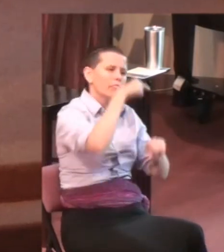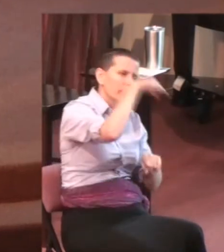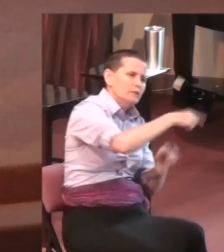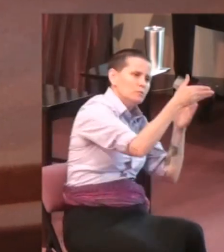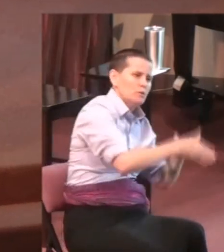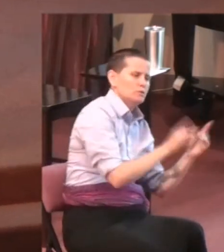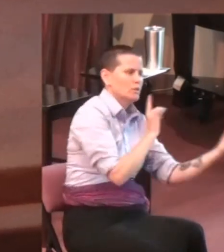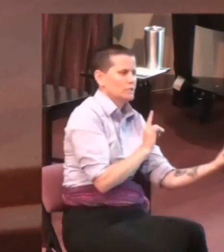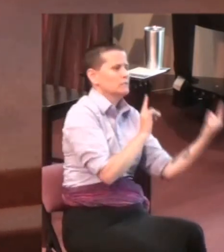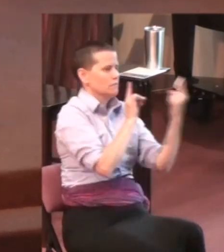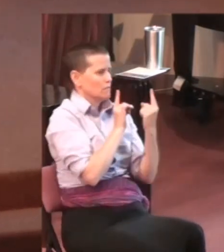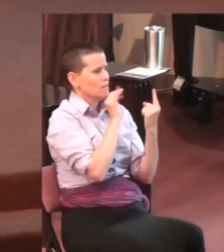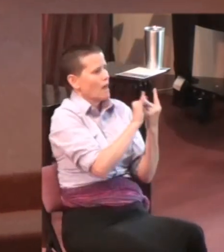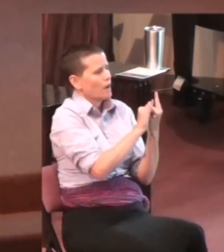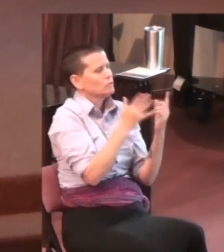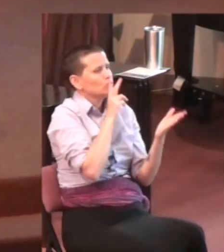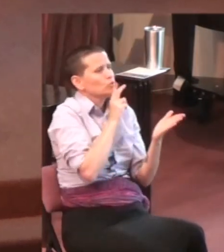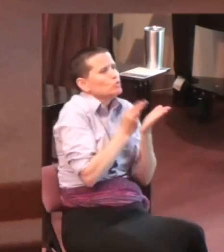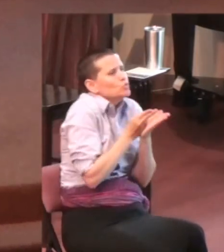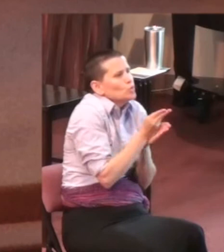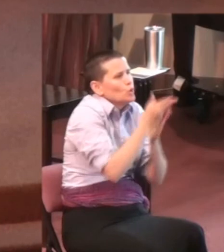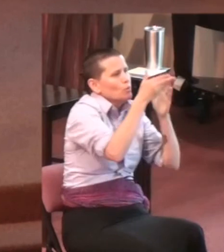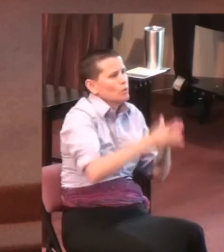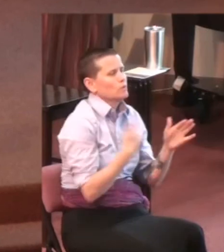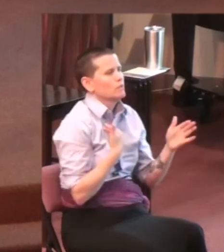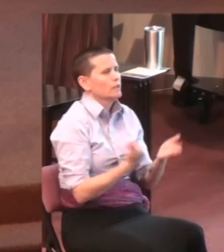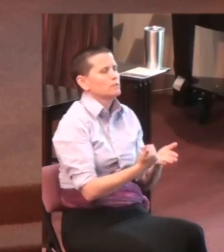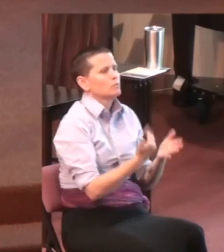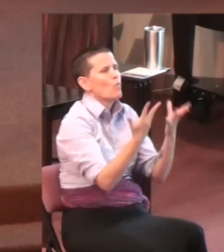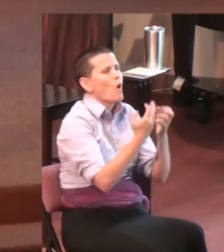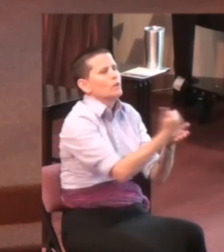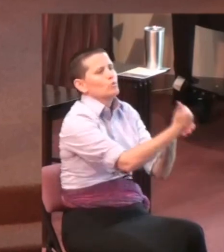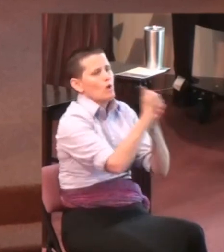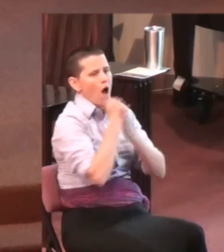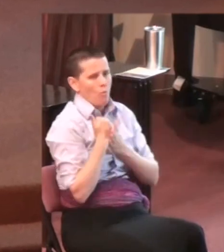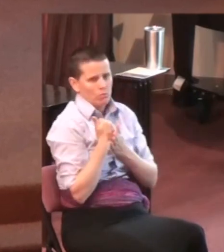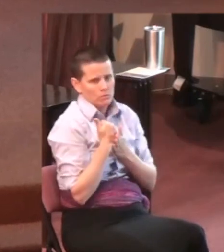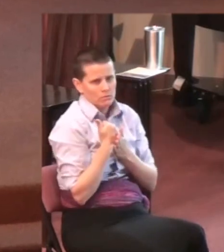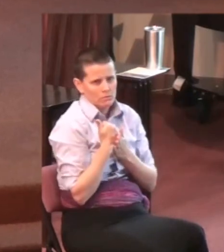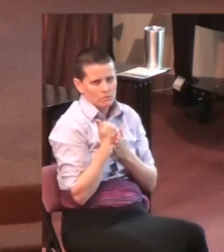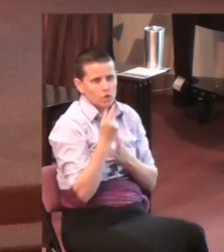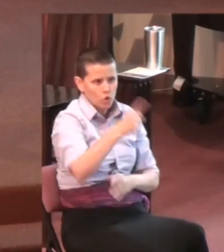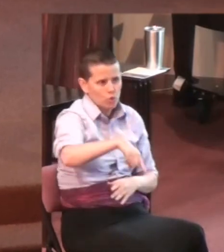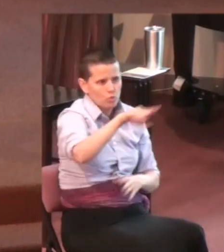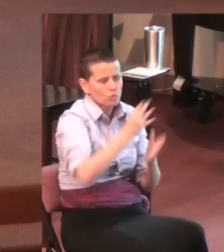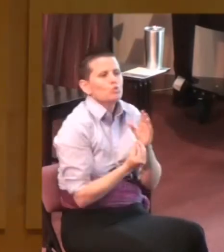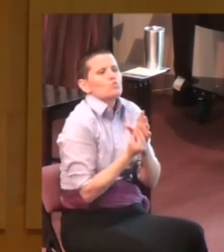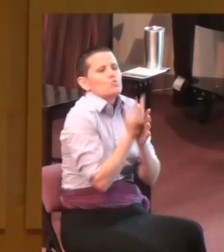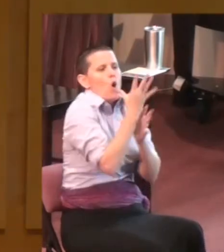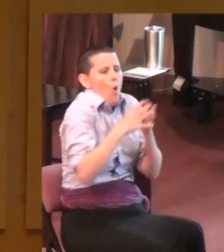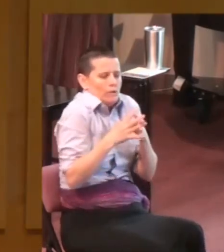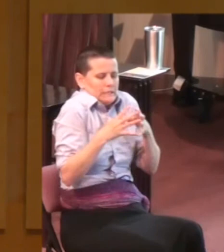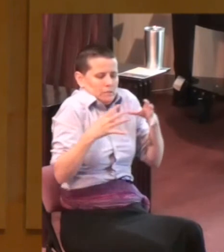critical and not very nice if we're not coming from a place of love. We've got two things inside of us.